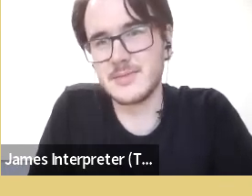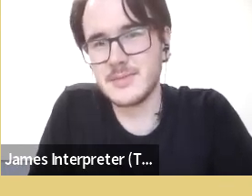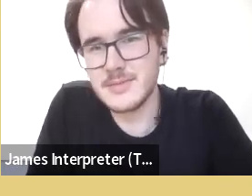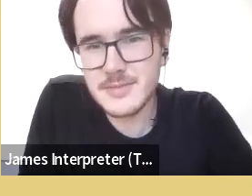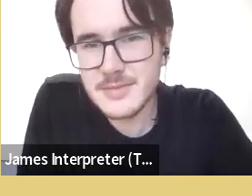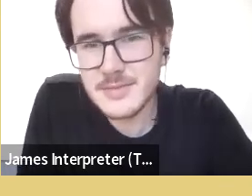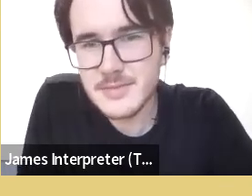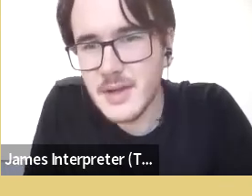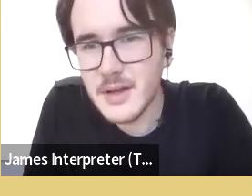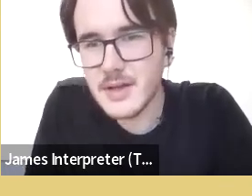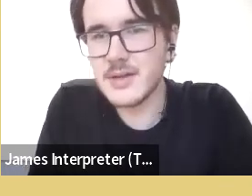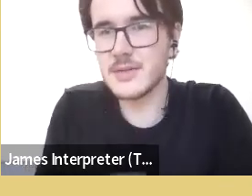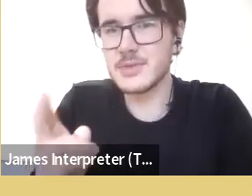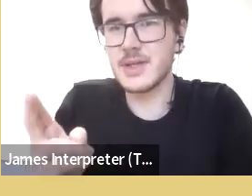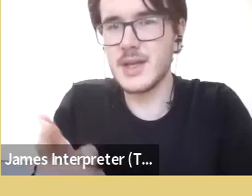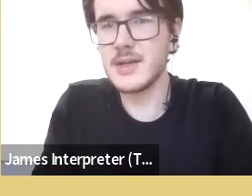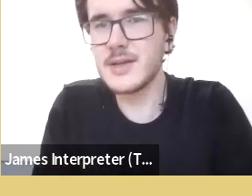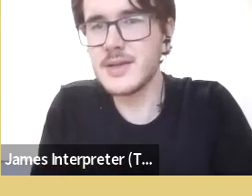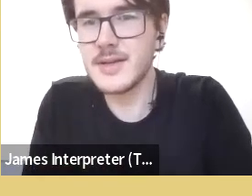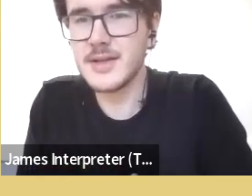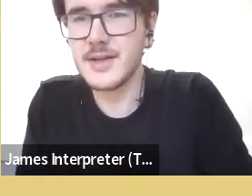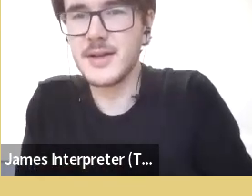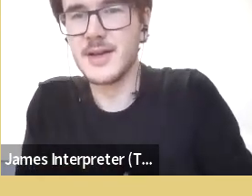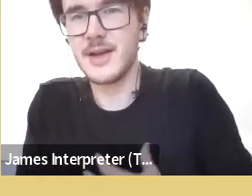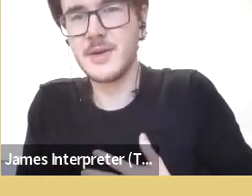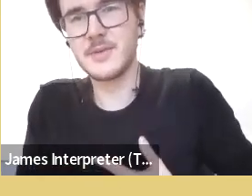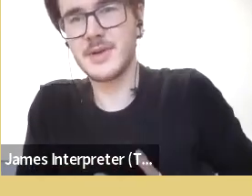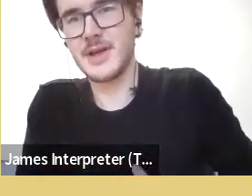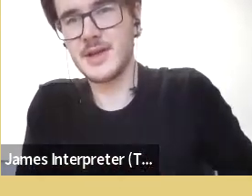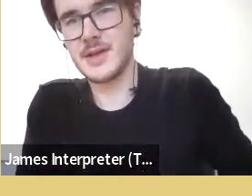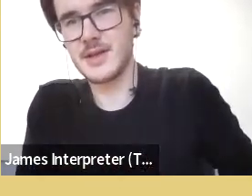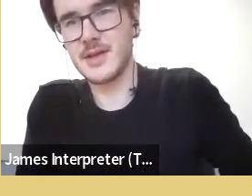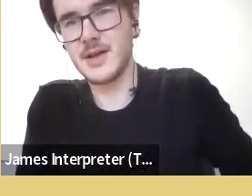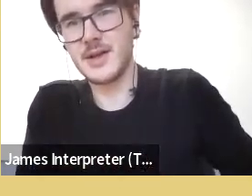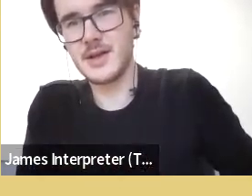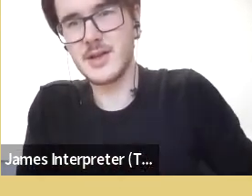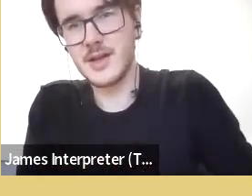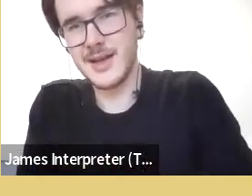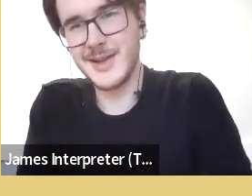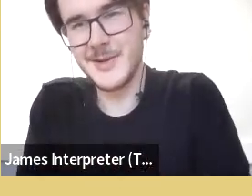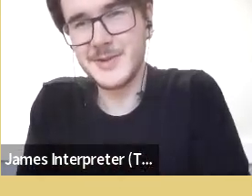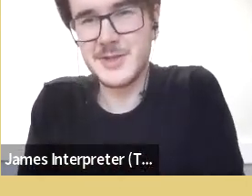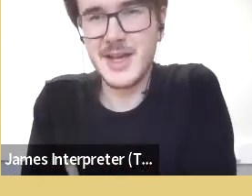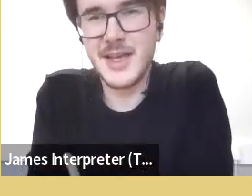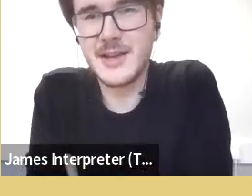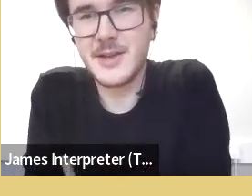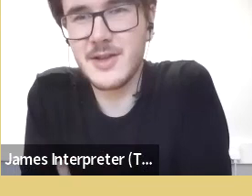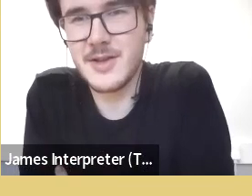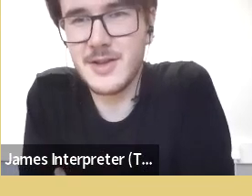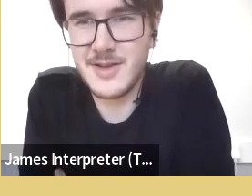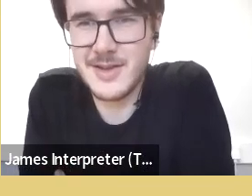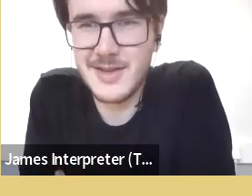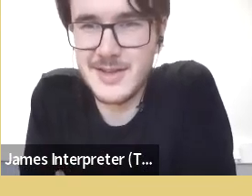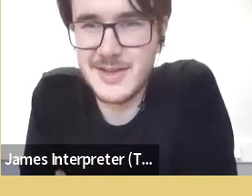Hello. Hello, I'll do that again.